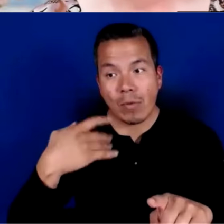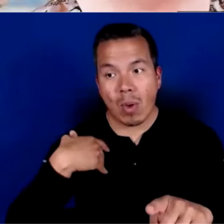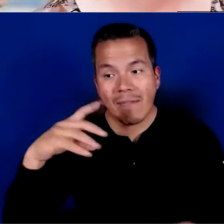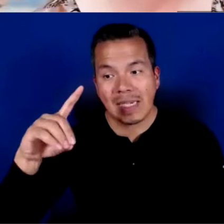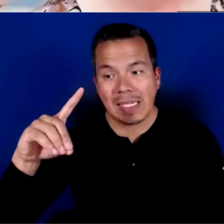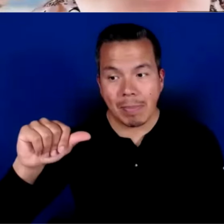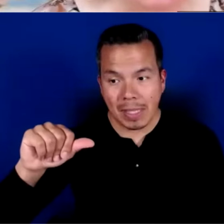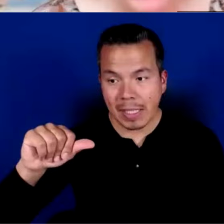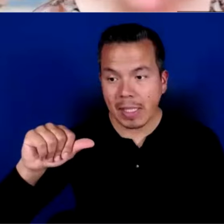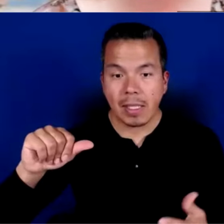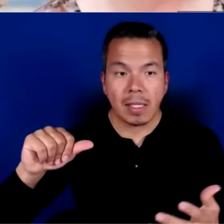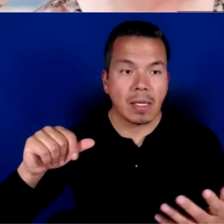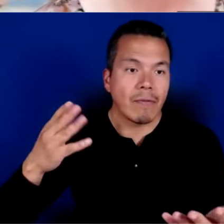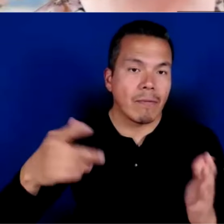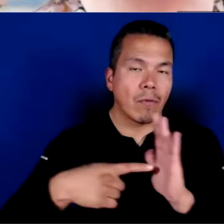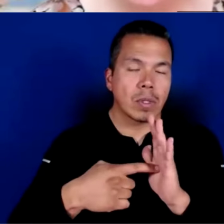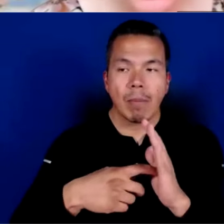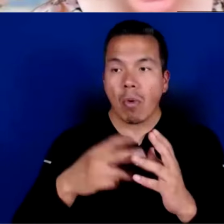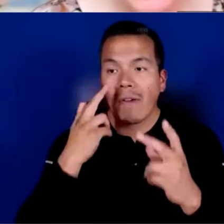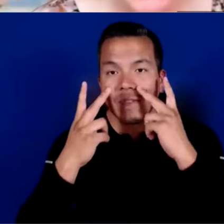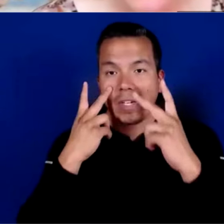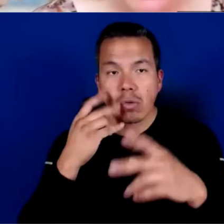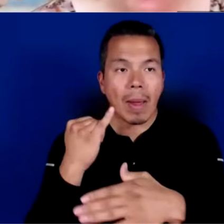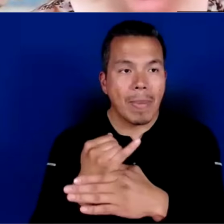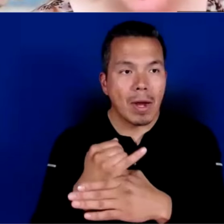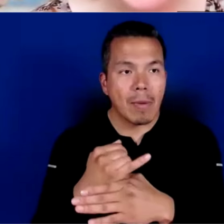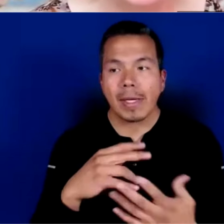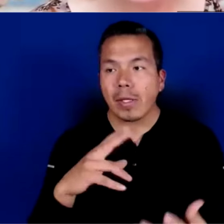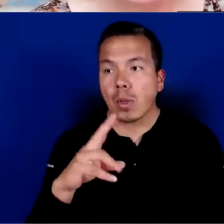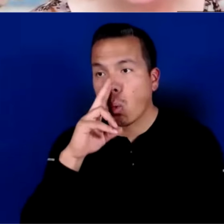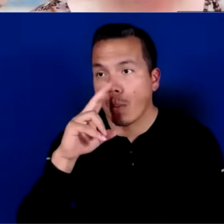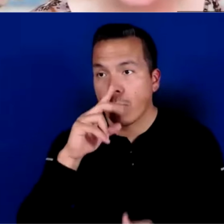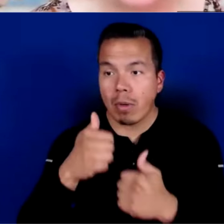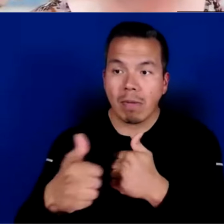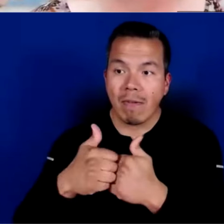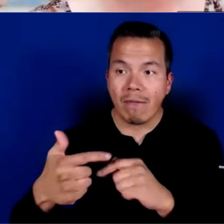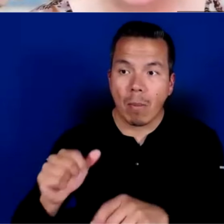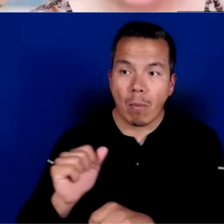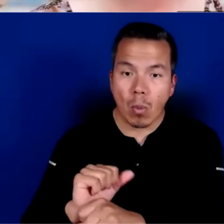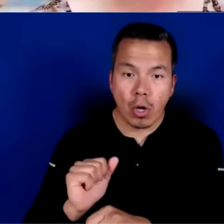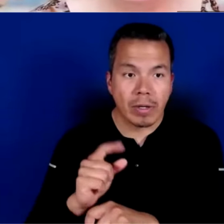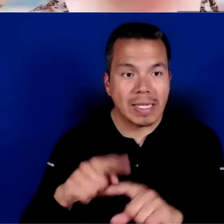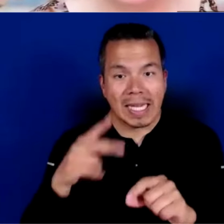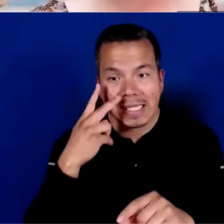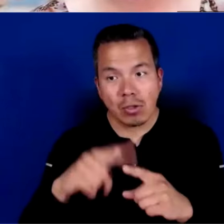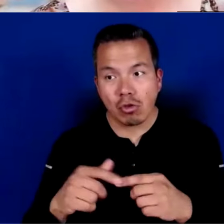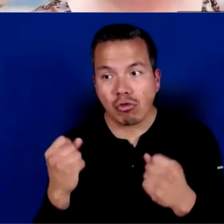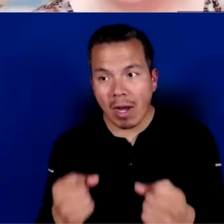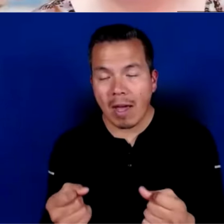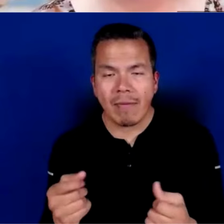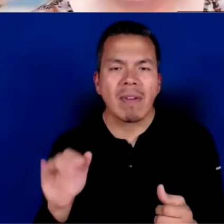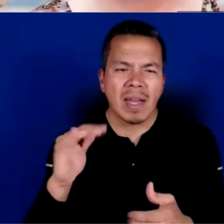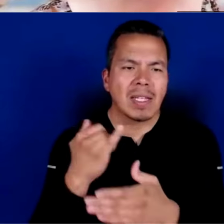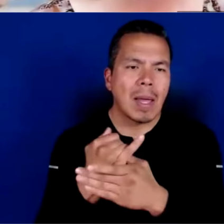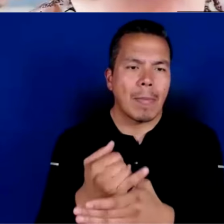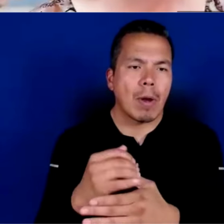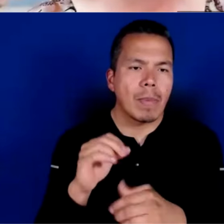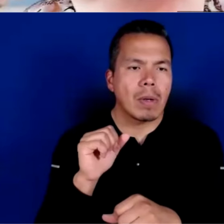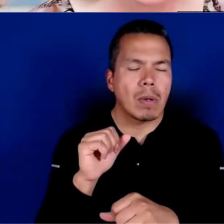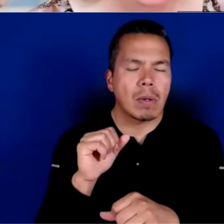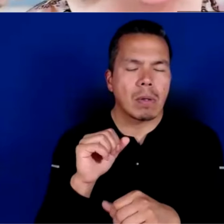where maybe I have a visual impairment, so I'm using Uber to get to and from work, I can't see to drive, that could be an impairment related work